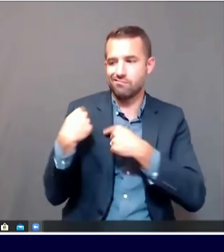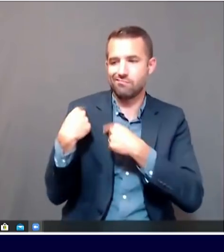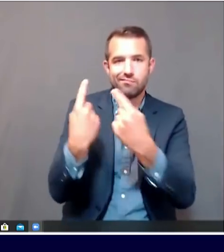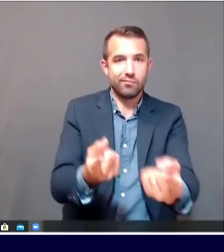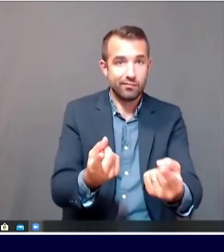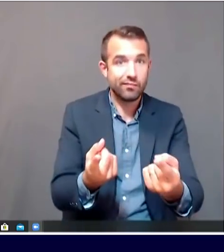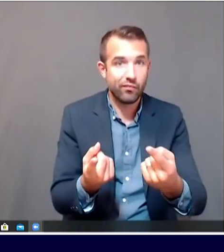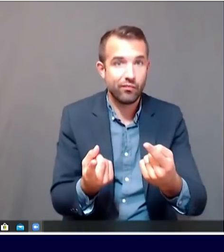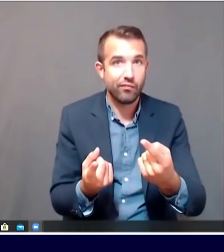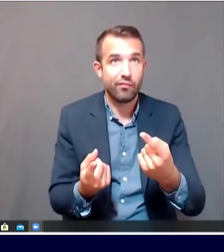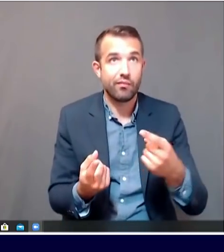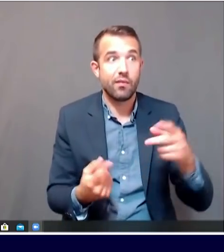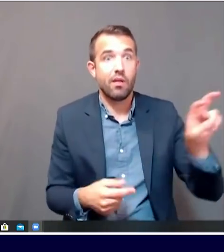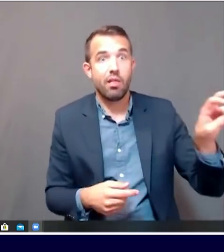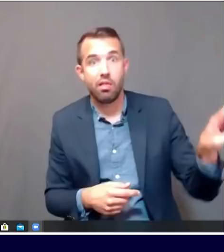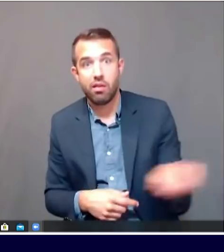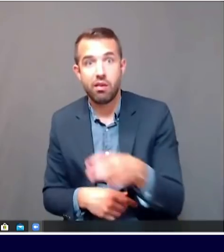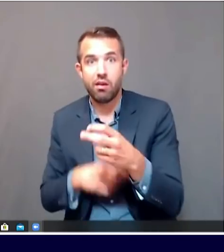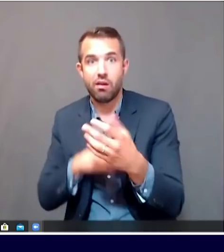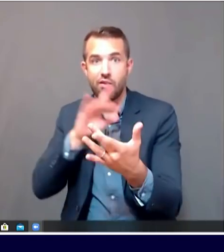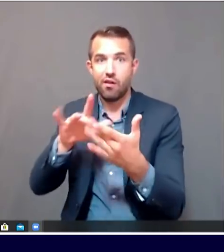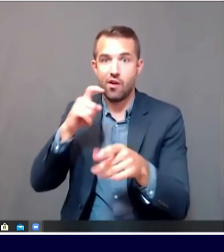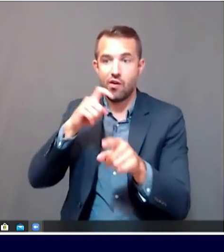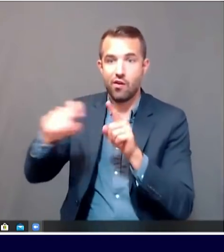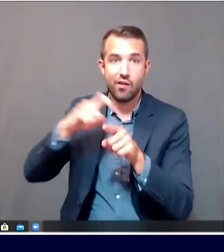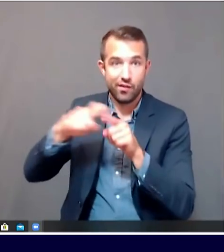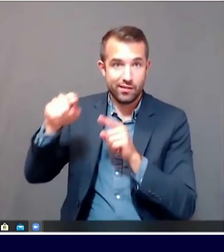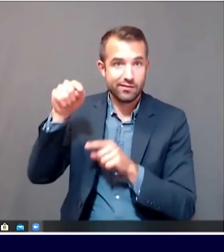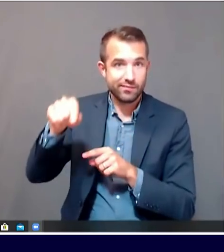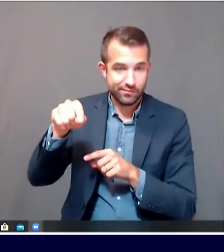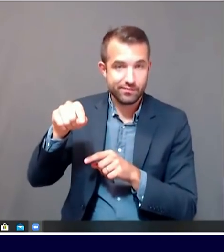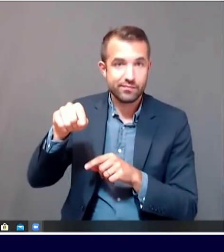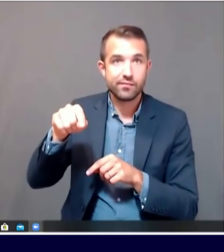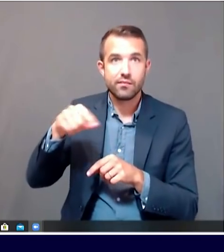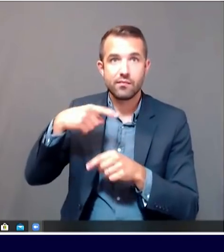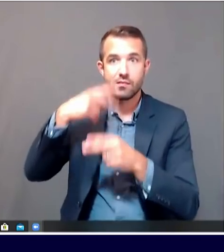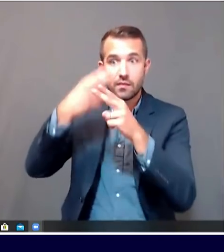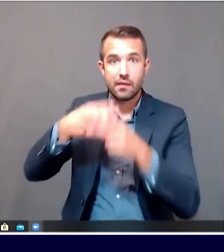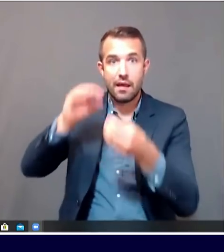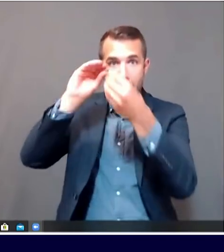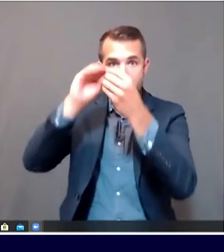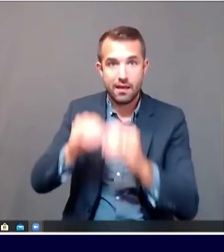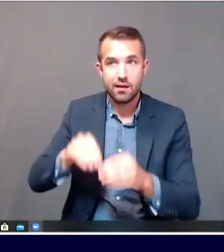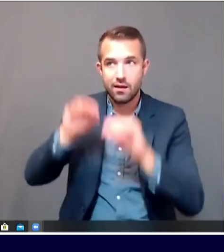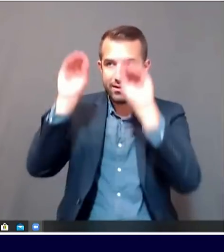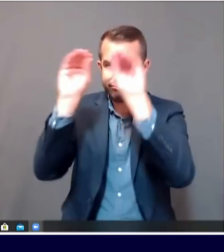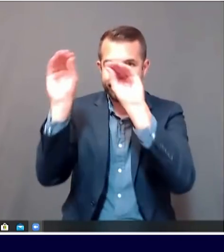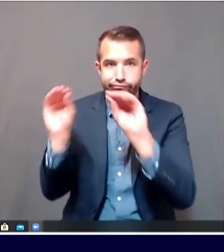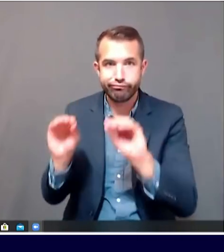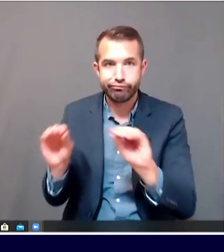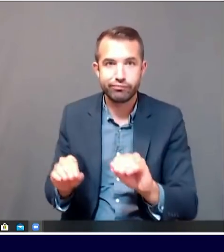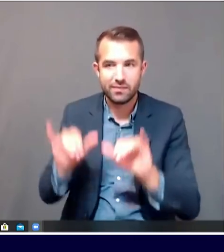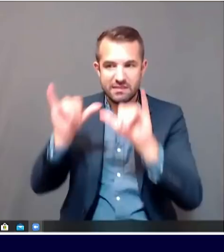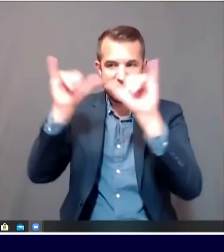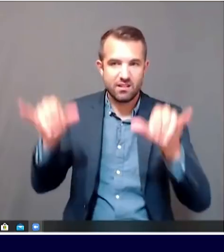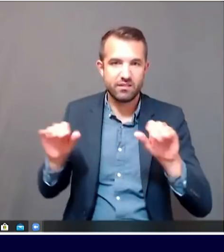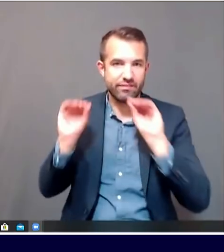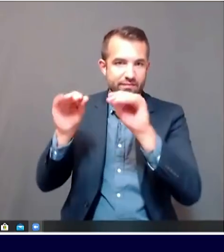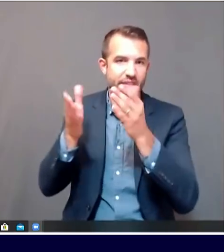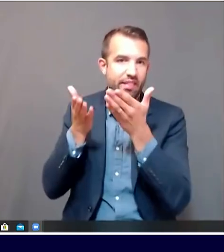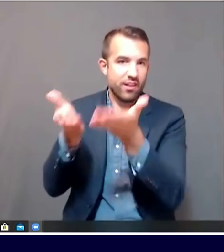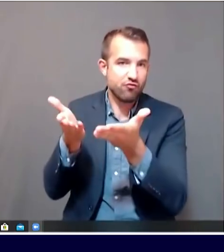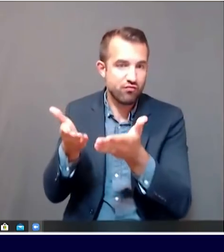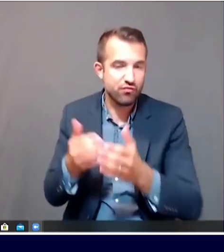to our contact tracing unit, which then enrolls those individuals into Sarah Alert, which is our electronic symptom monitoring